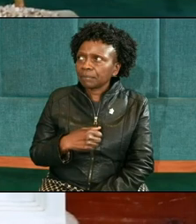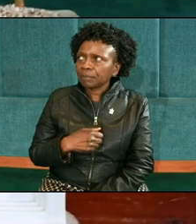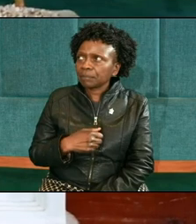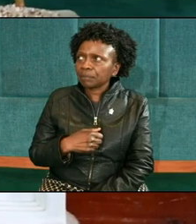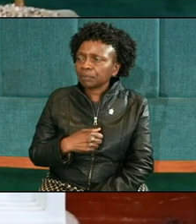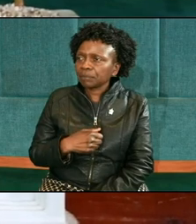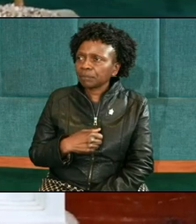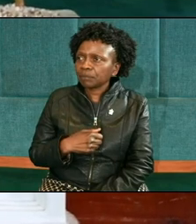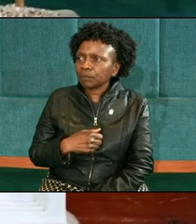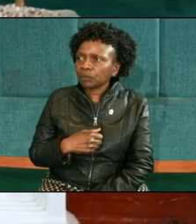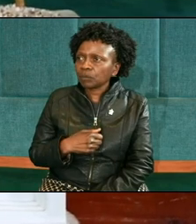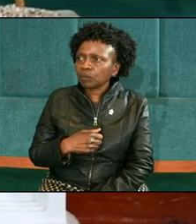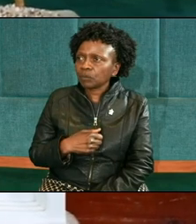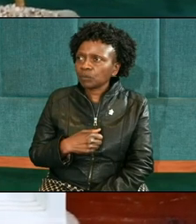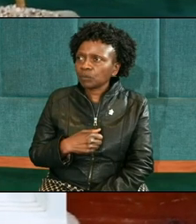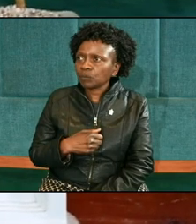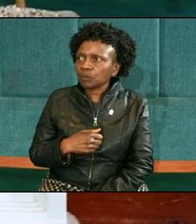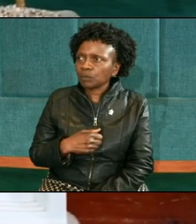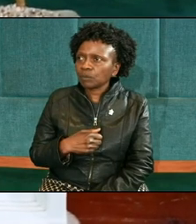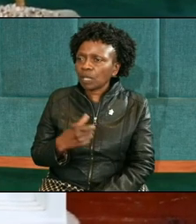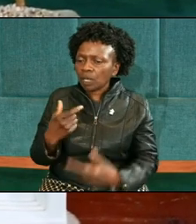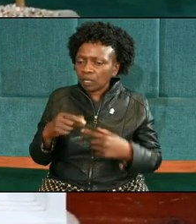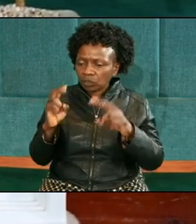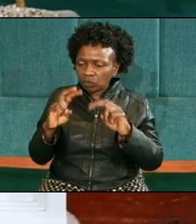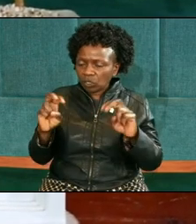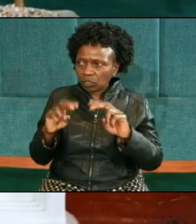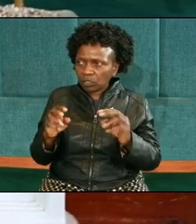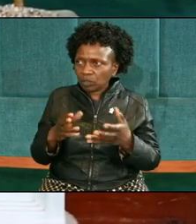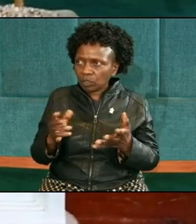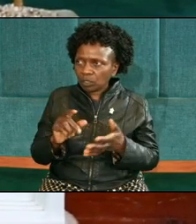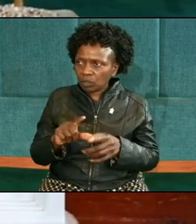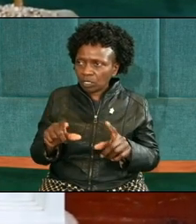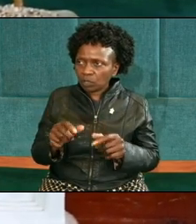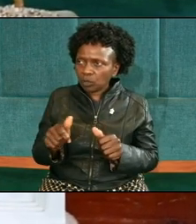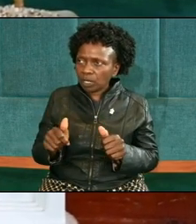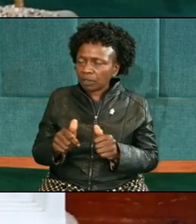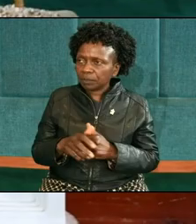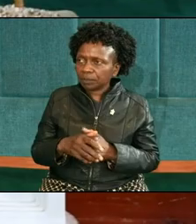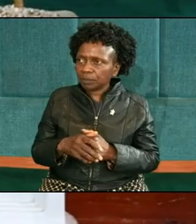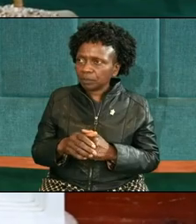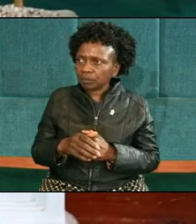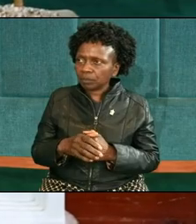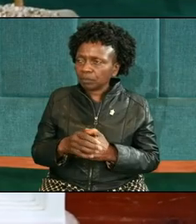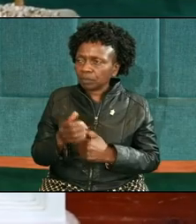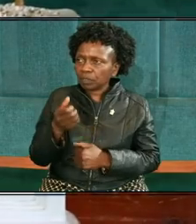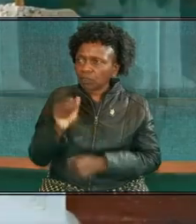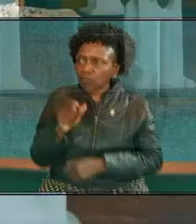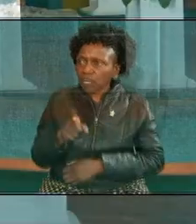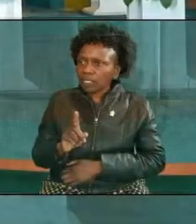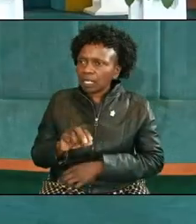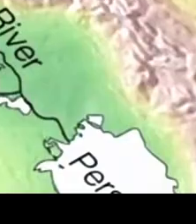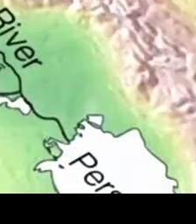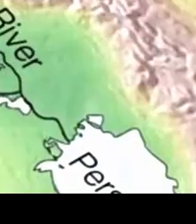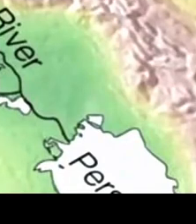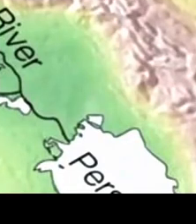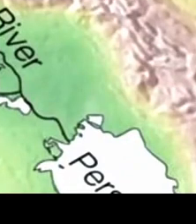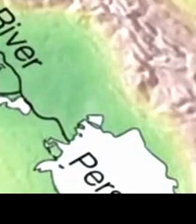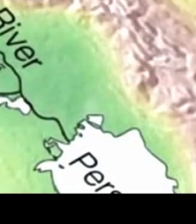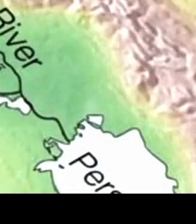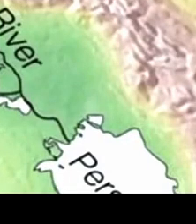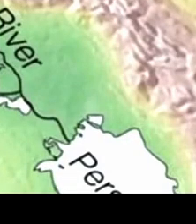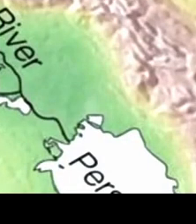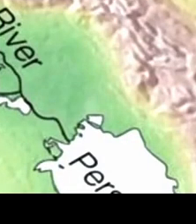if I can help you. I'm gonna put up my pen here. And so this area